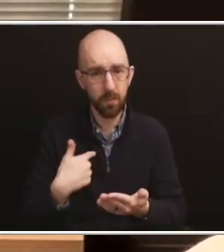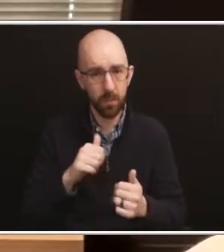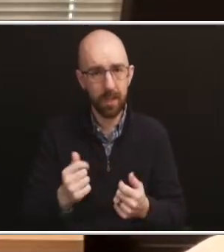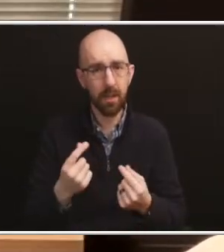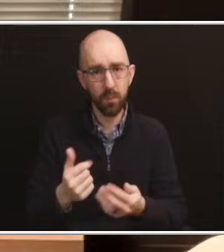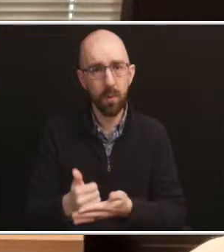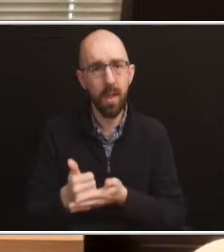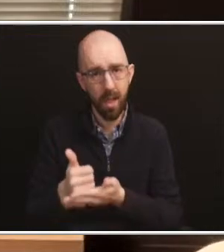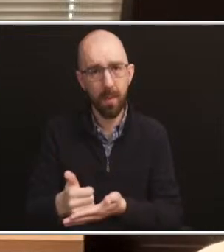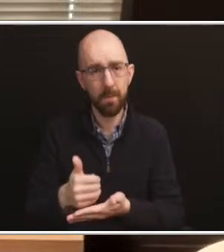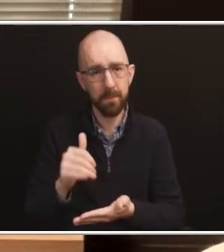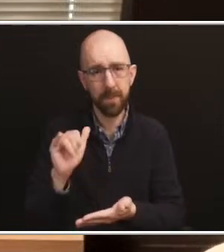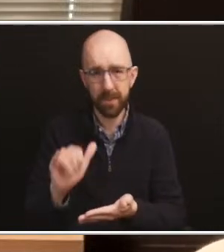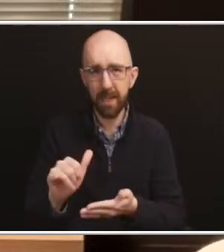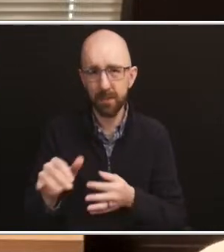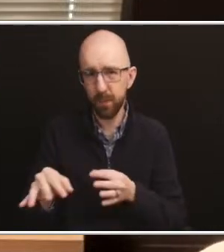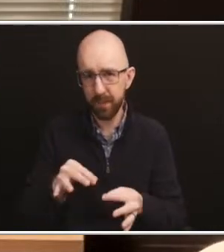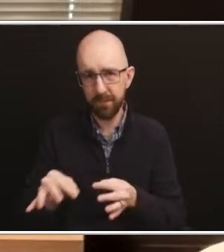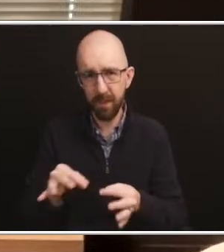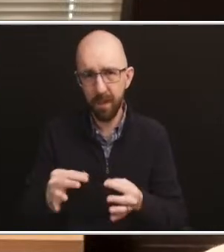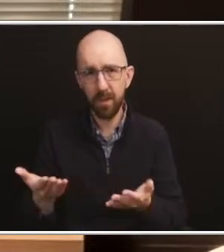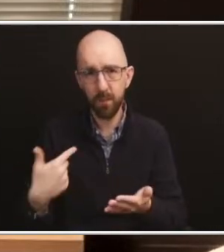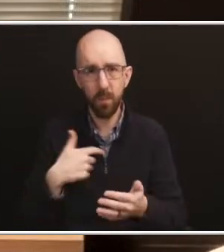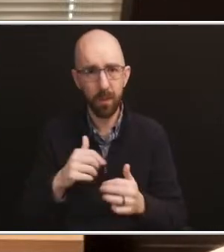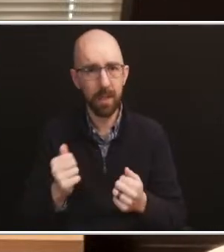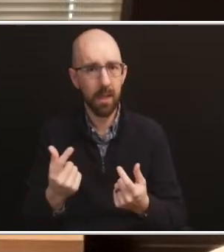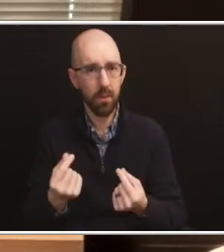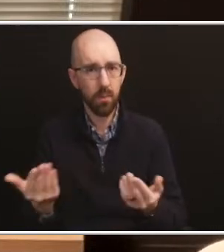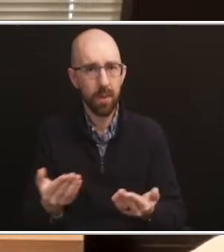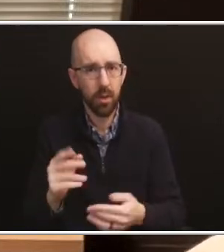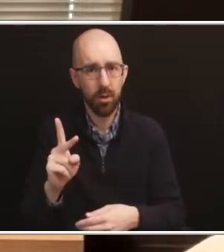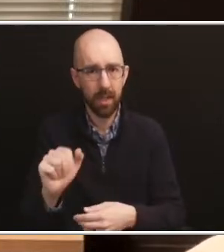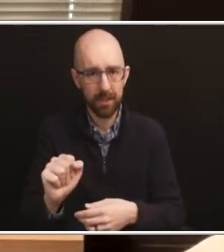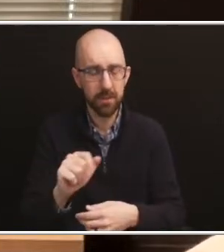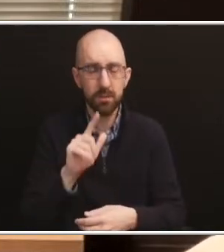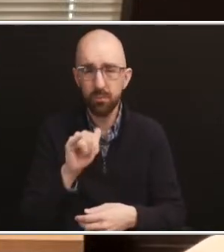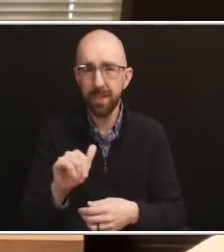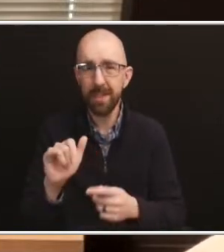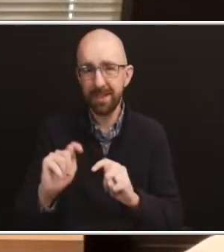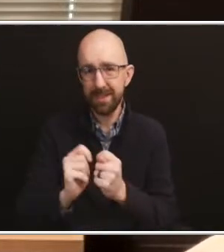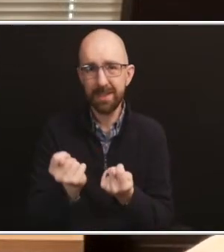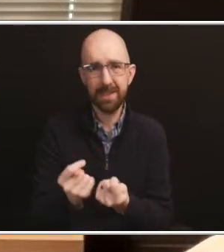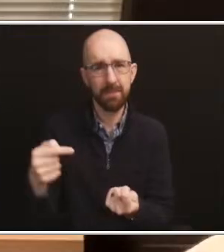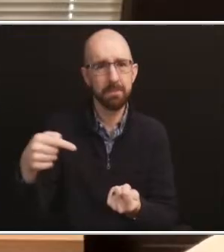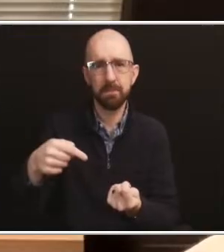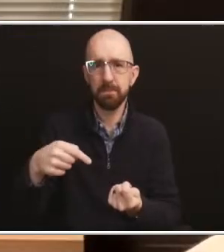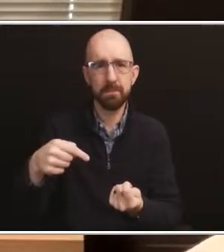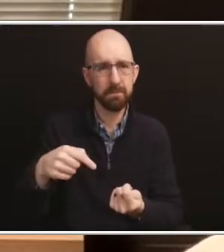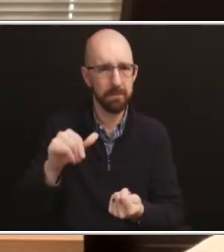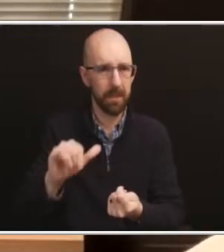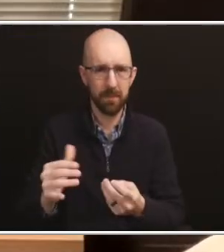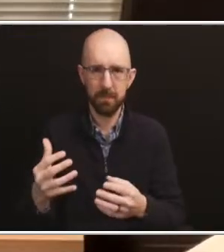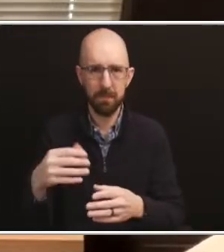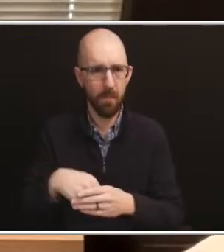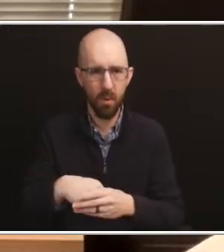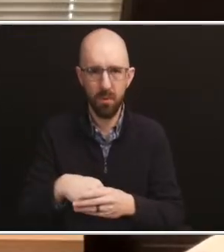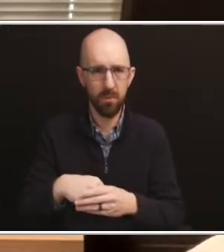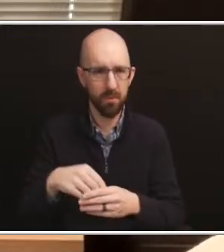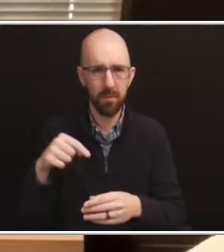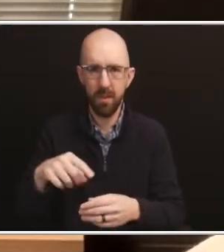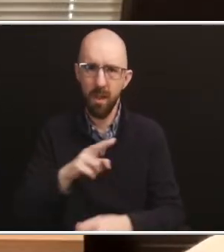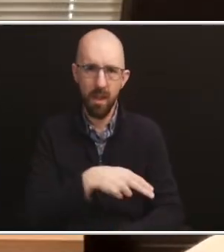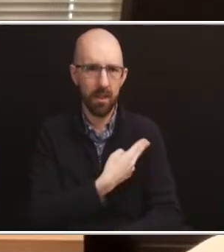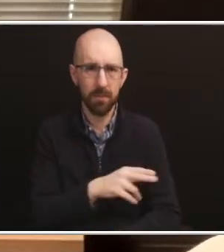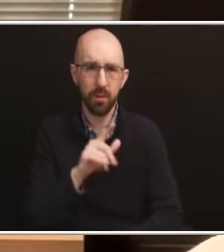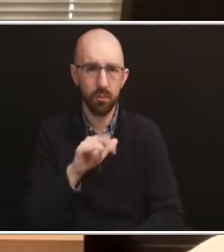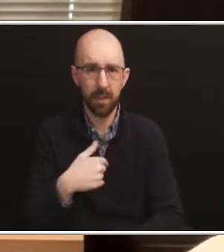think that's what defines what we're able to do at Kansas. And it really is the team that is a part at this hospital that really, I